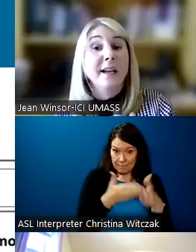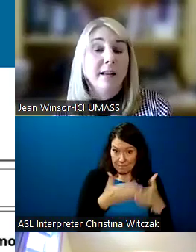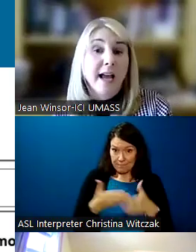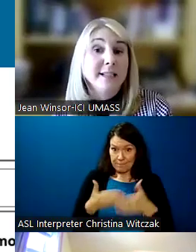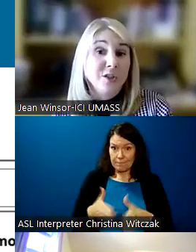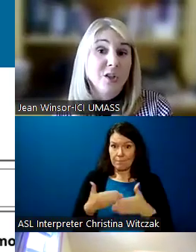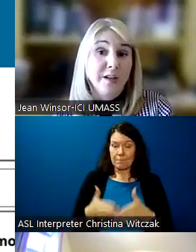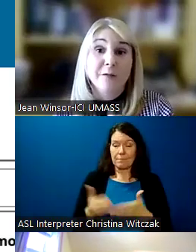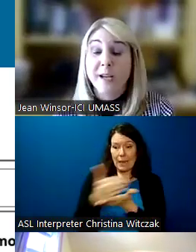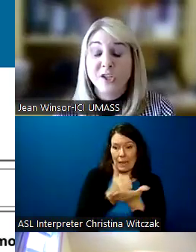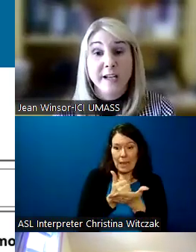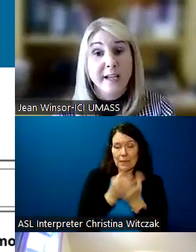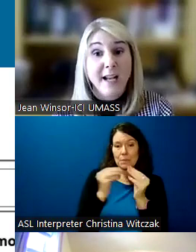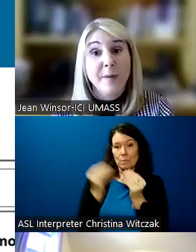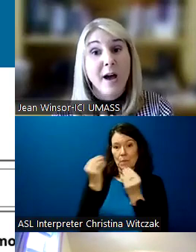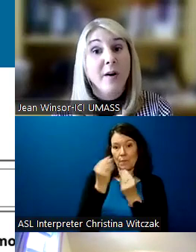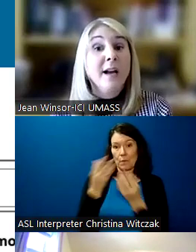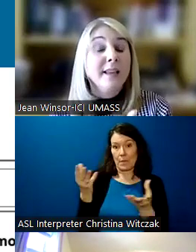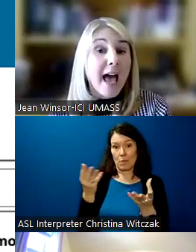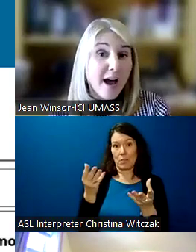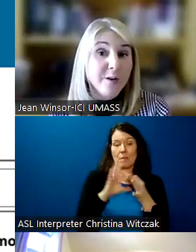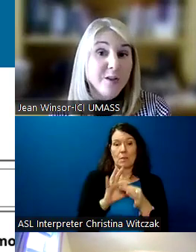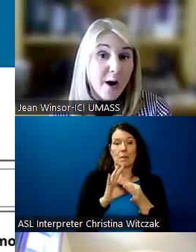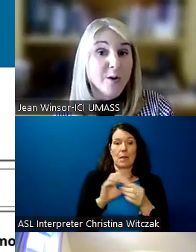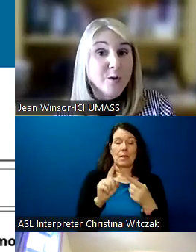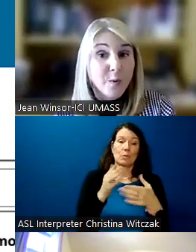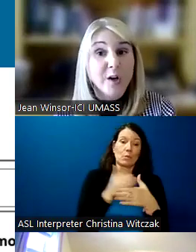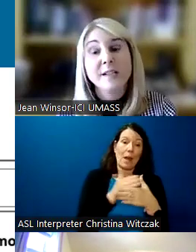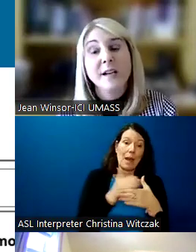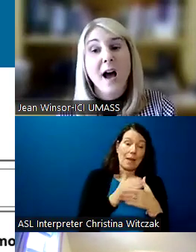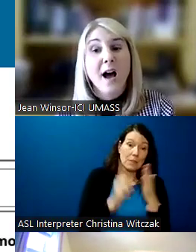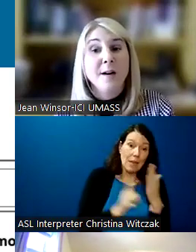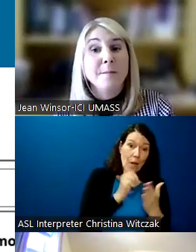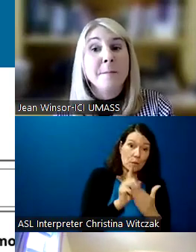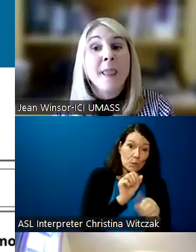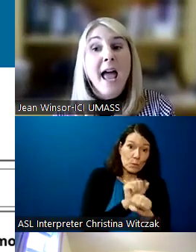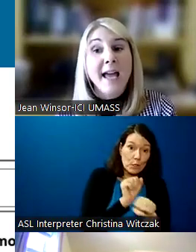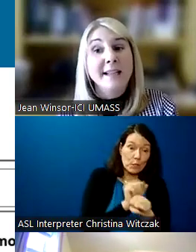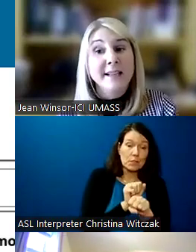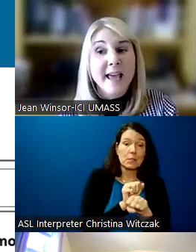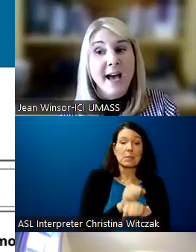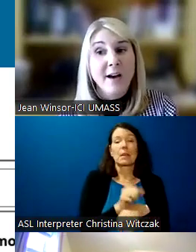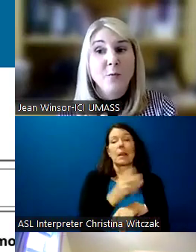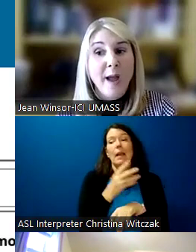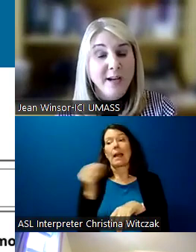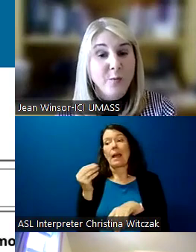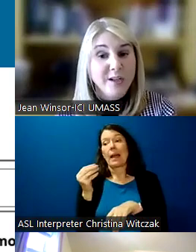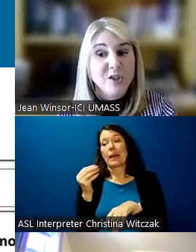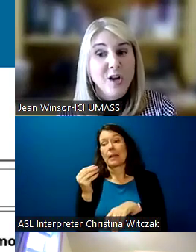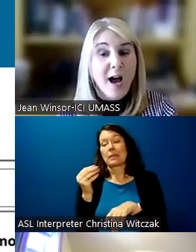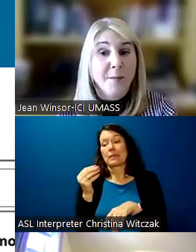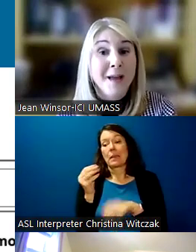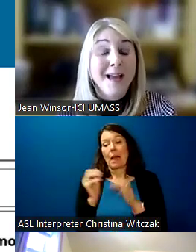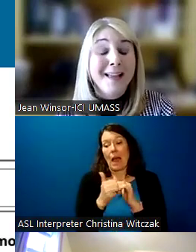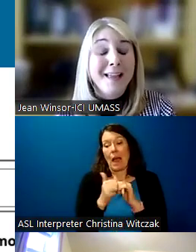and they collect additional information, again, about the average hours worked, and the way in